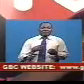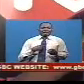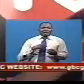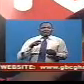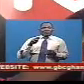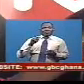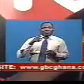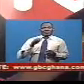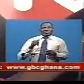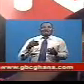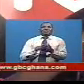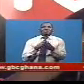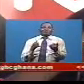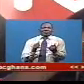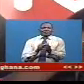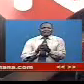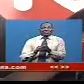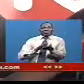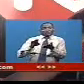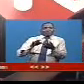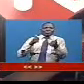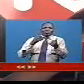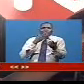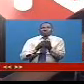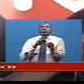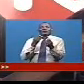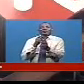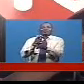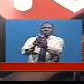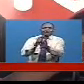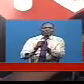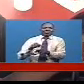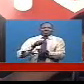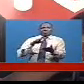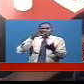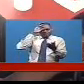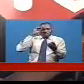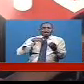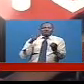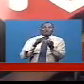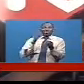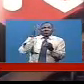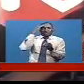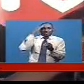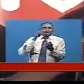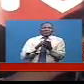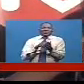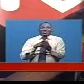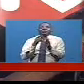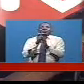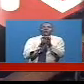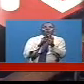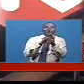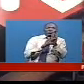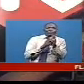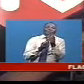know, rugby is a new game. So such courses must be organized so that we get more knowledge of the